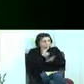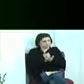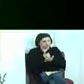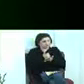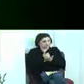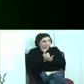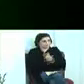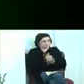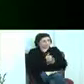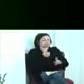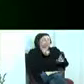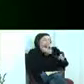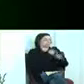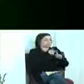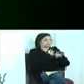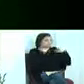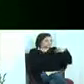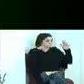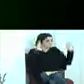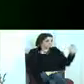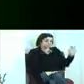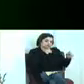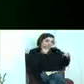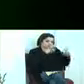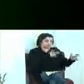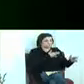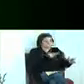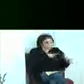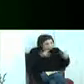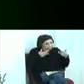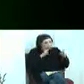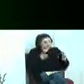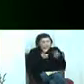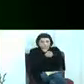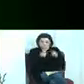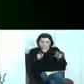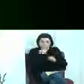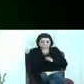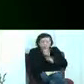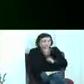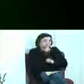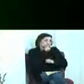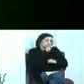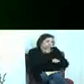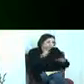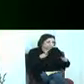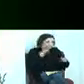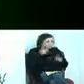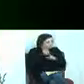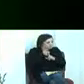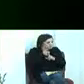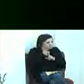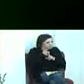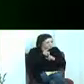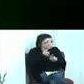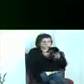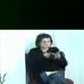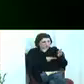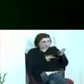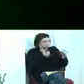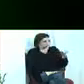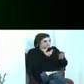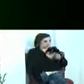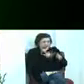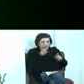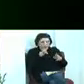Self-sacrifice is the way, my way, to saving yourself, your true self. What good would it do to